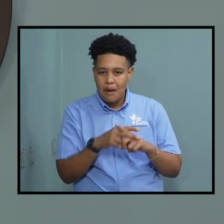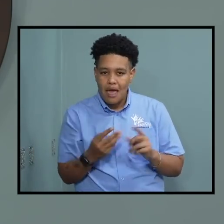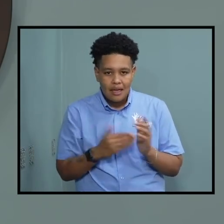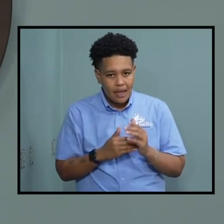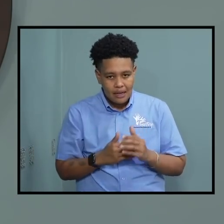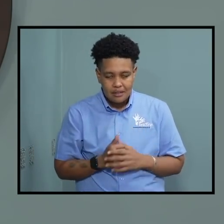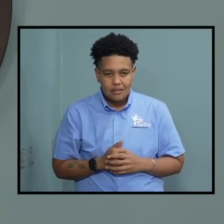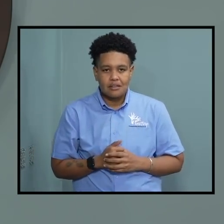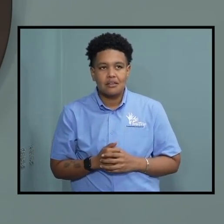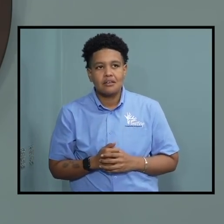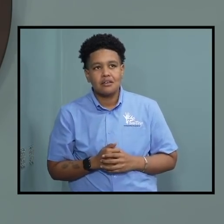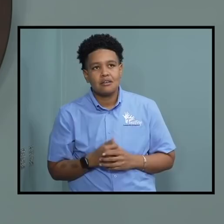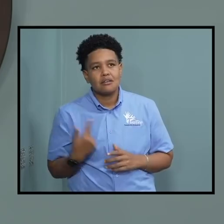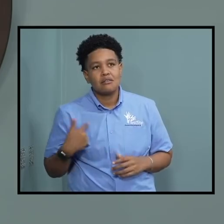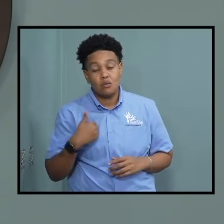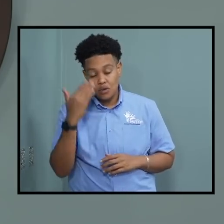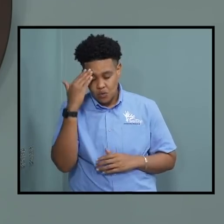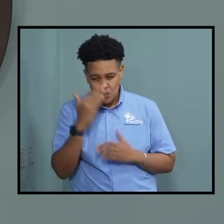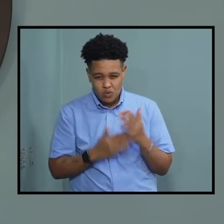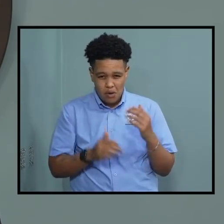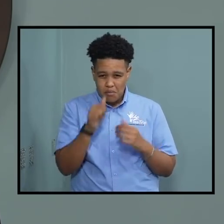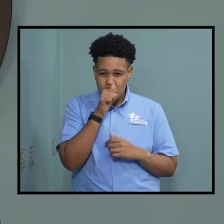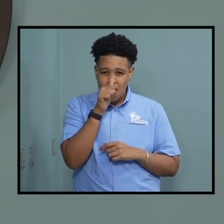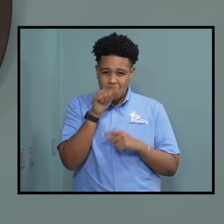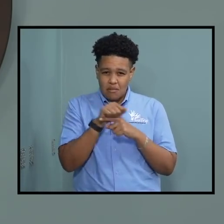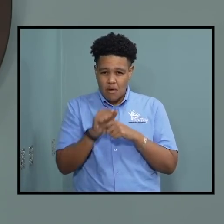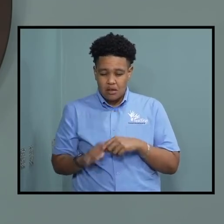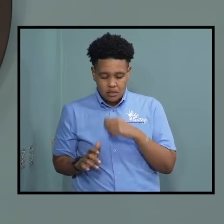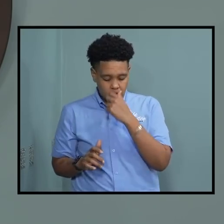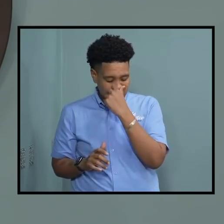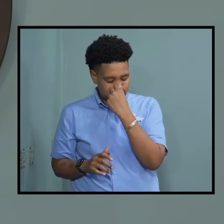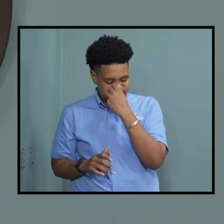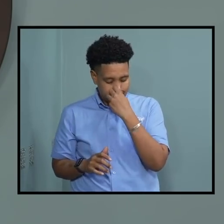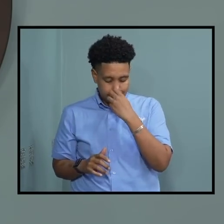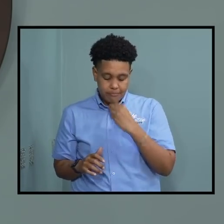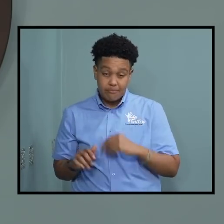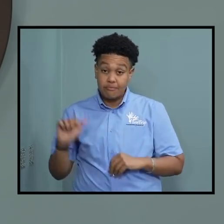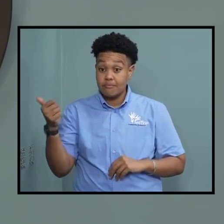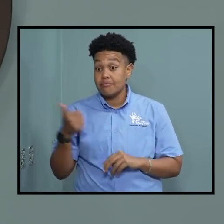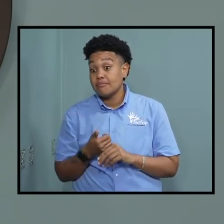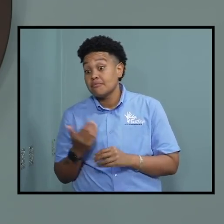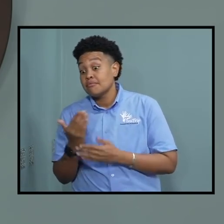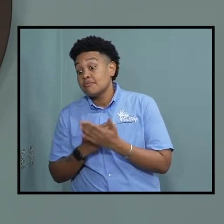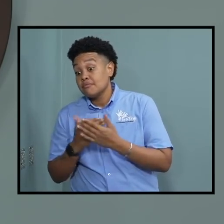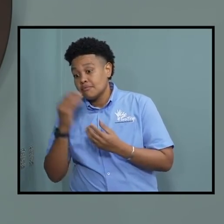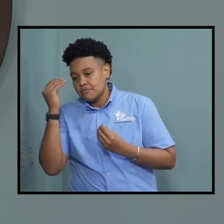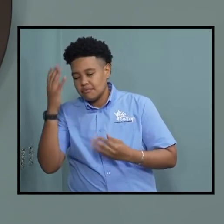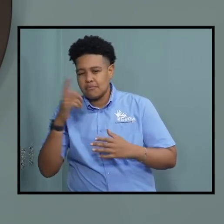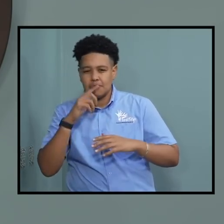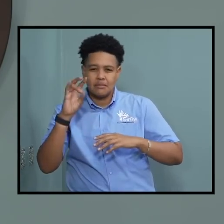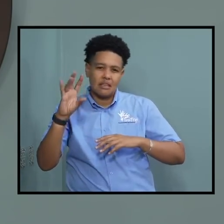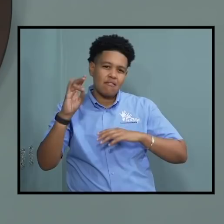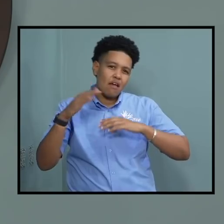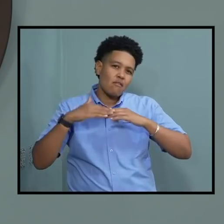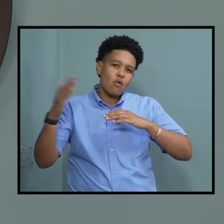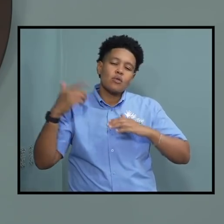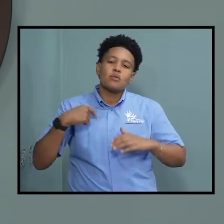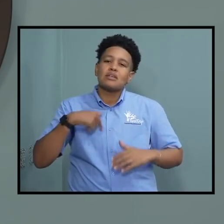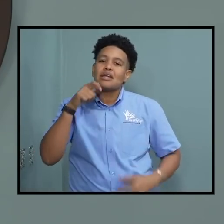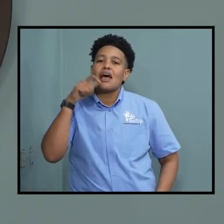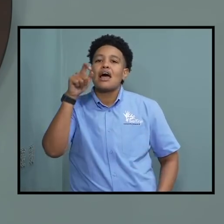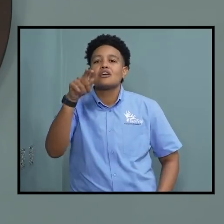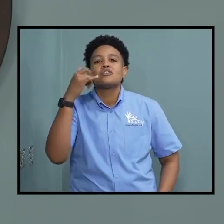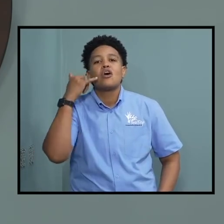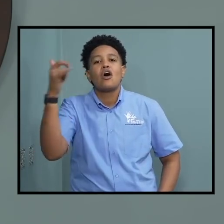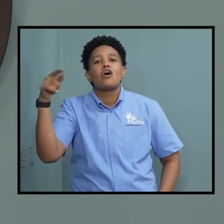again. Now, we know that some of the private practitioners and others have been collecting the database of over 75s. We're not asking you to